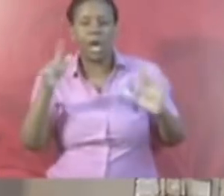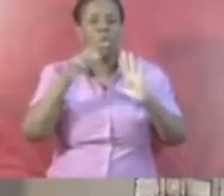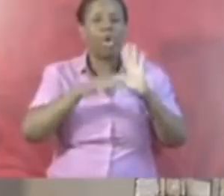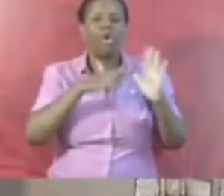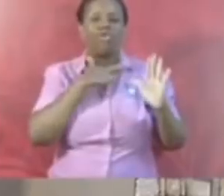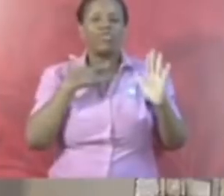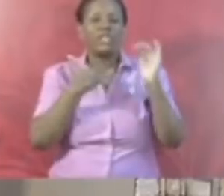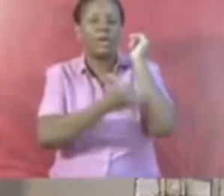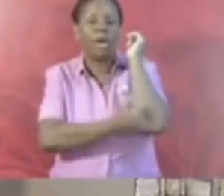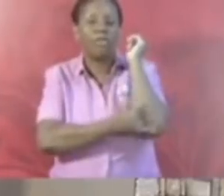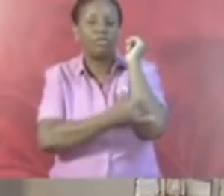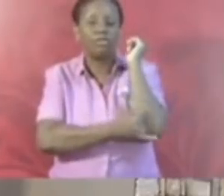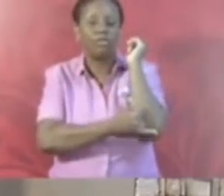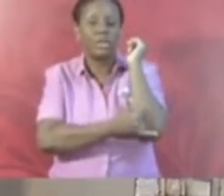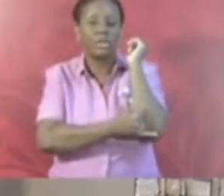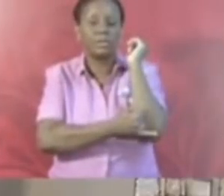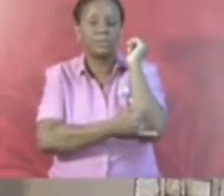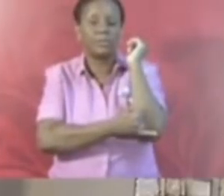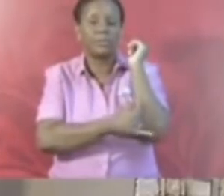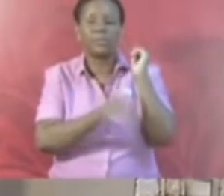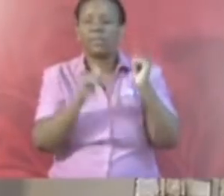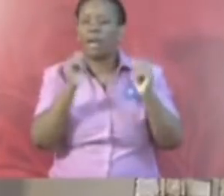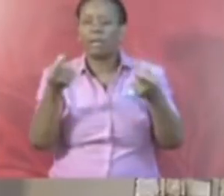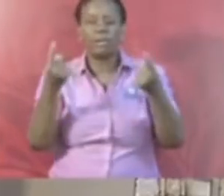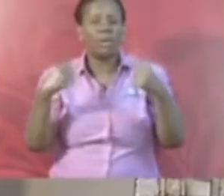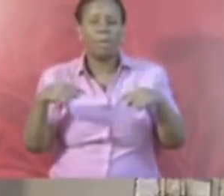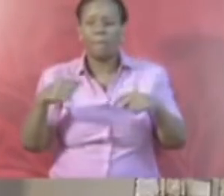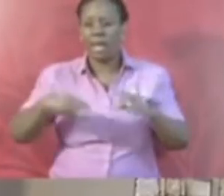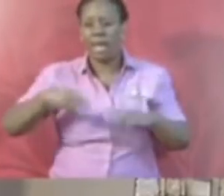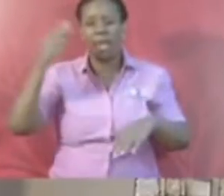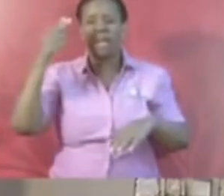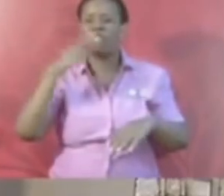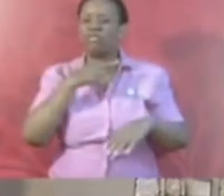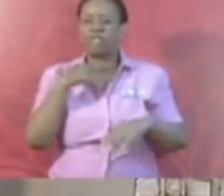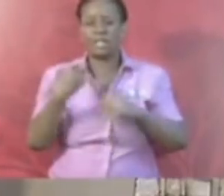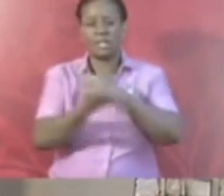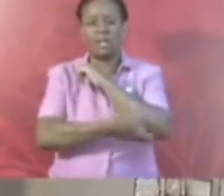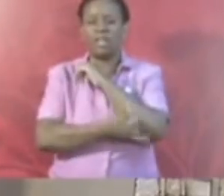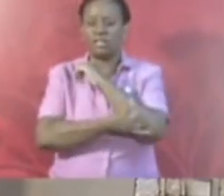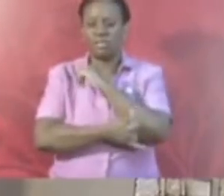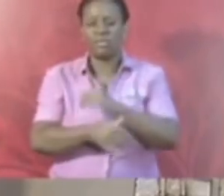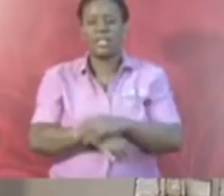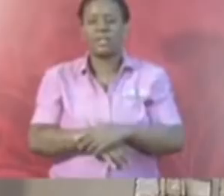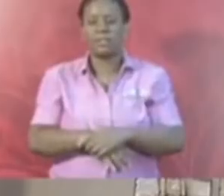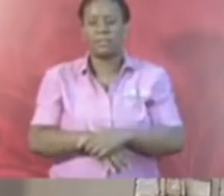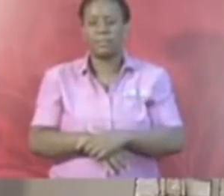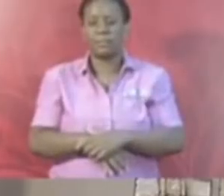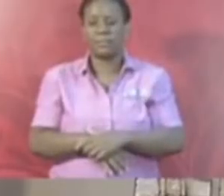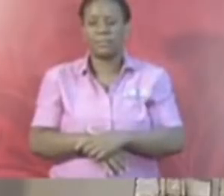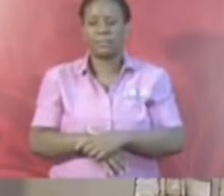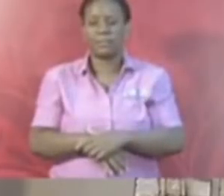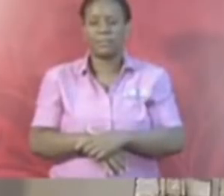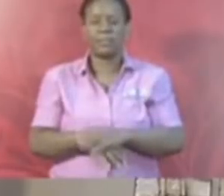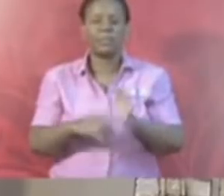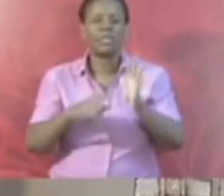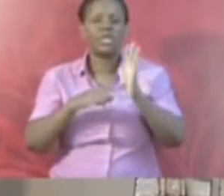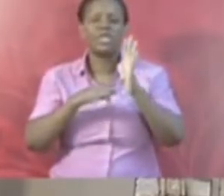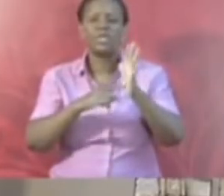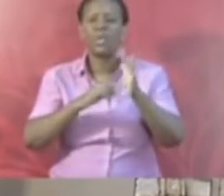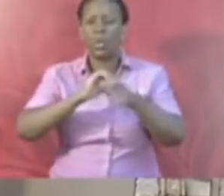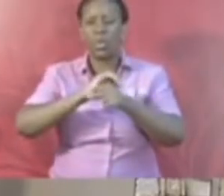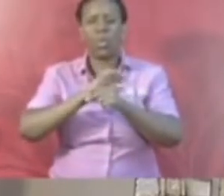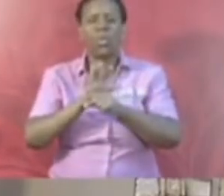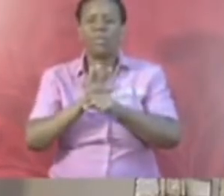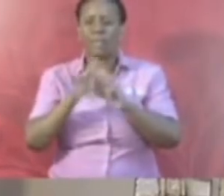have not come from a high-risk country in the 14 days prior and produce a COVID negative